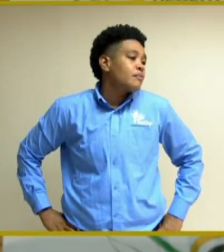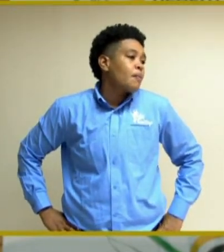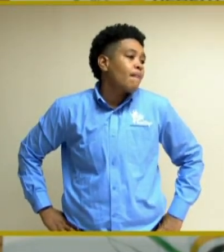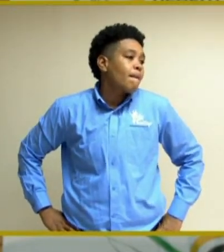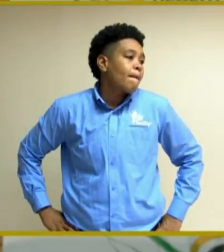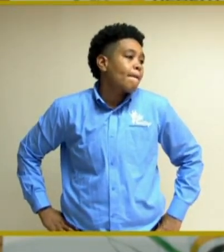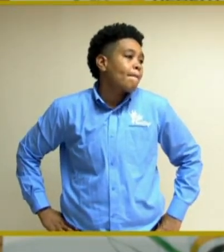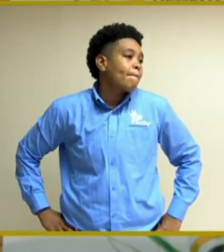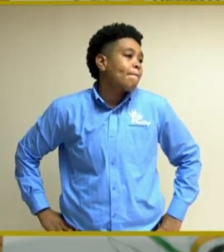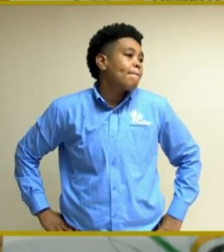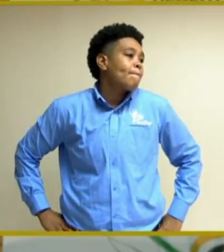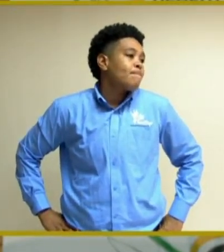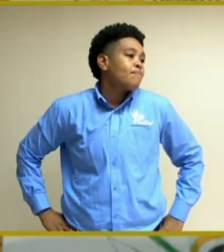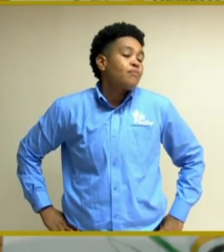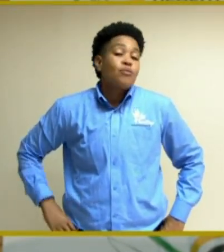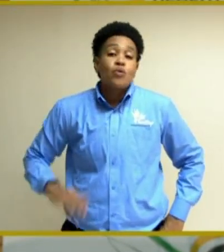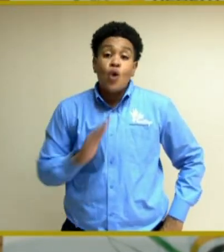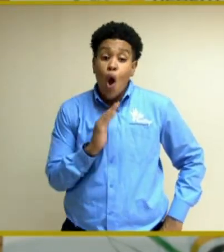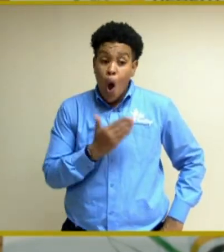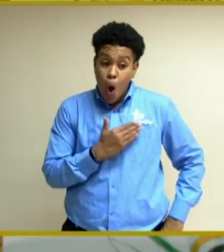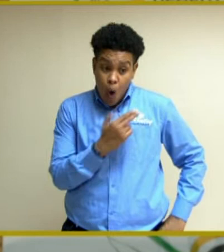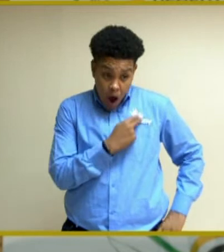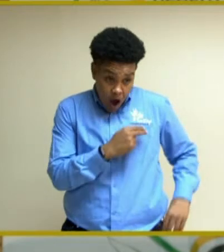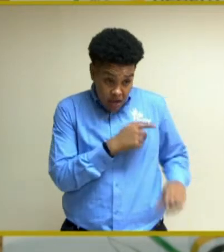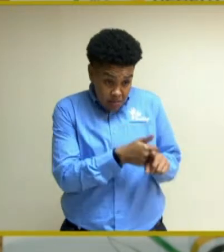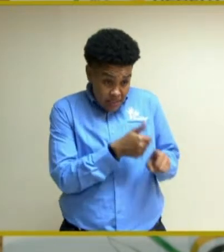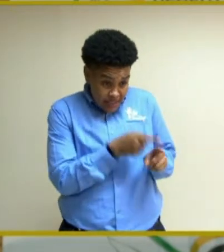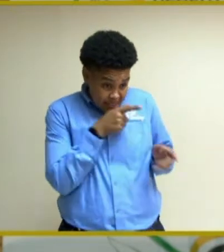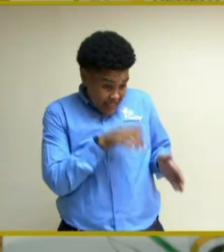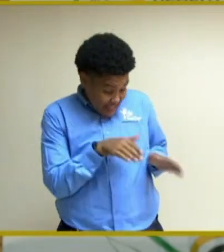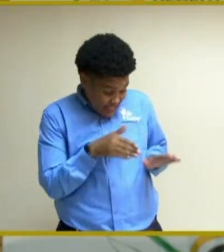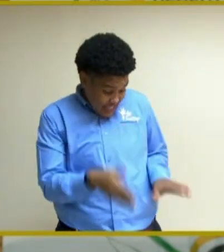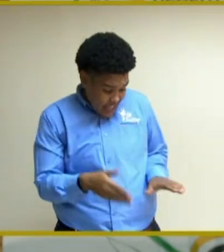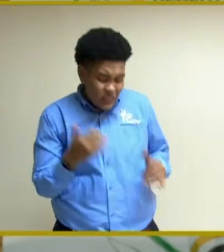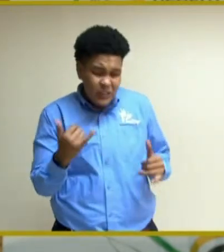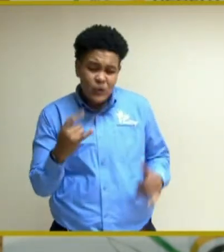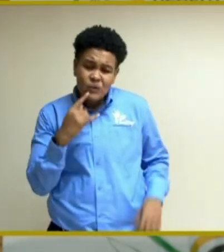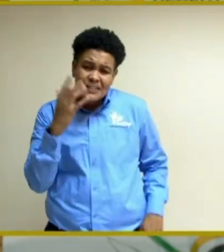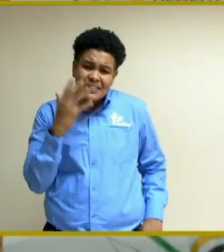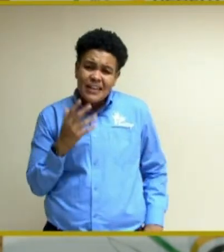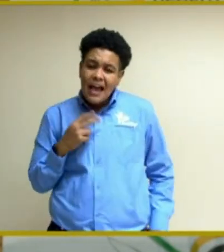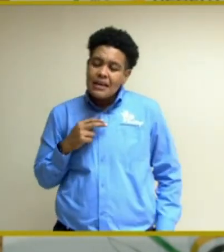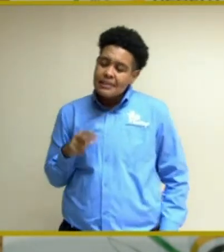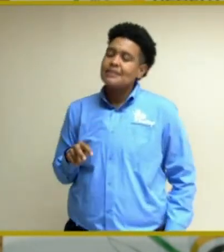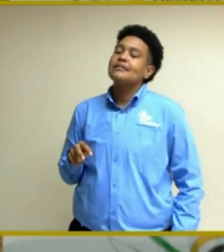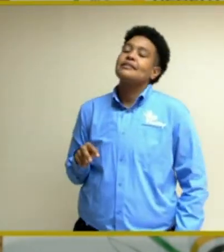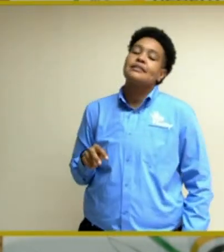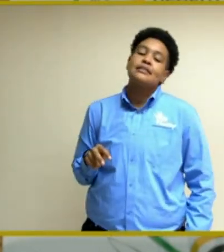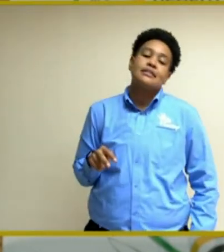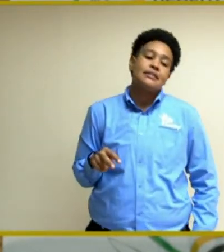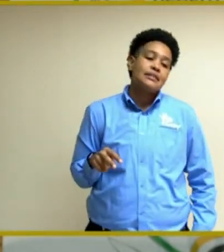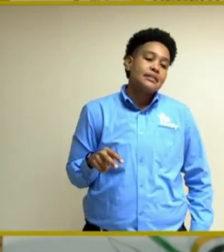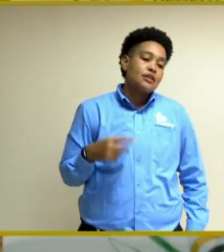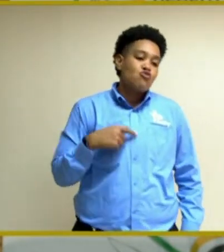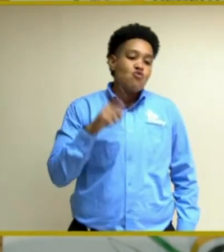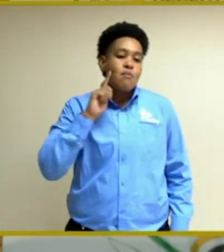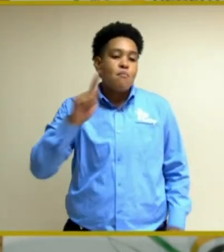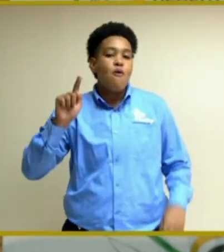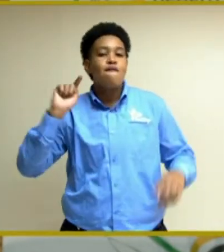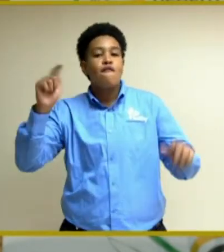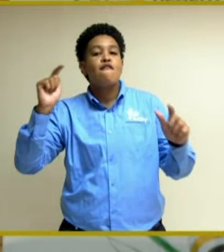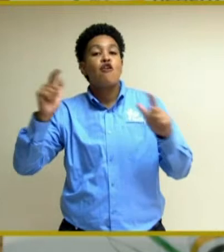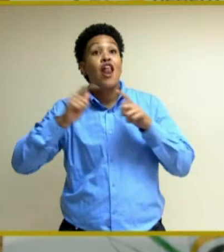and deaths, and today is a sad milestone in that we have had to report the largest number